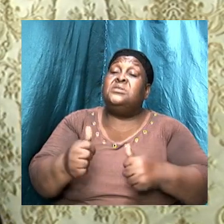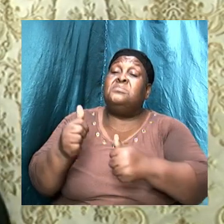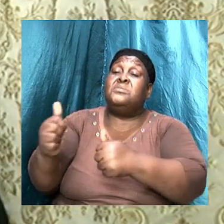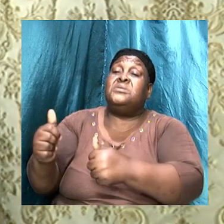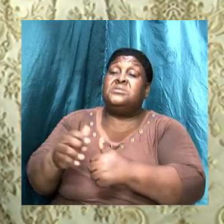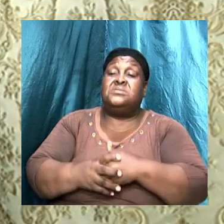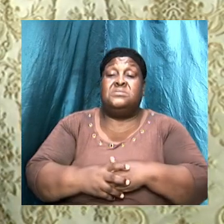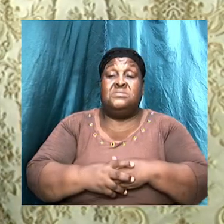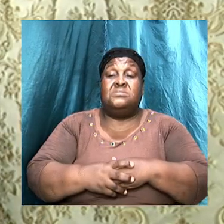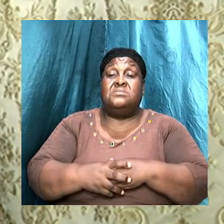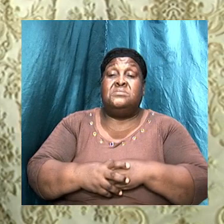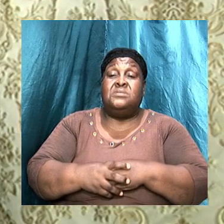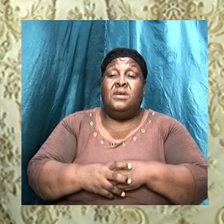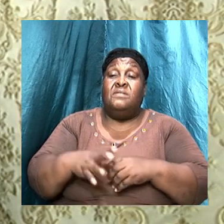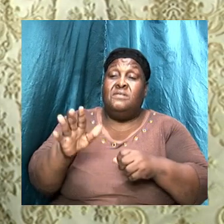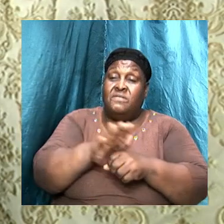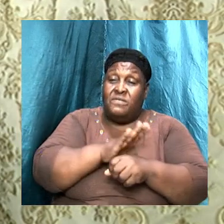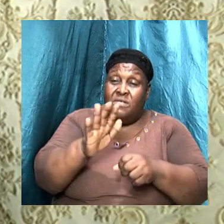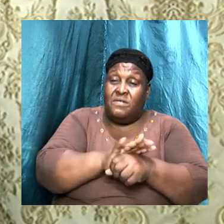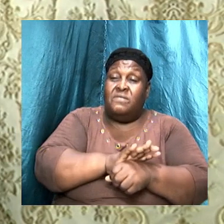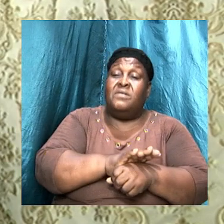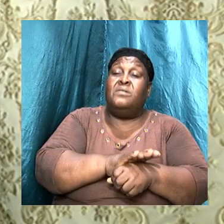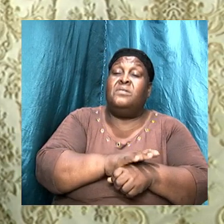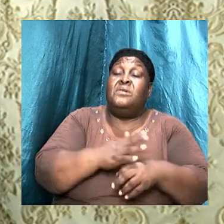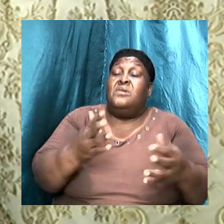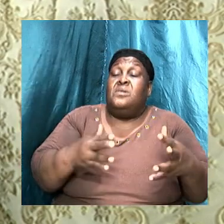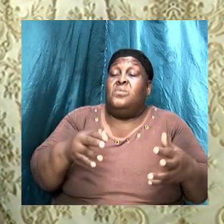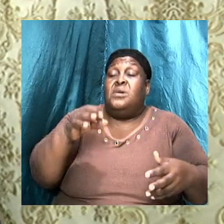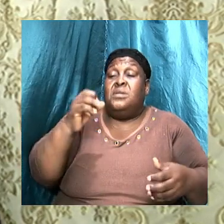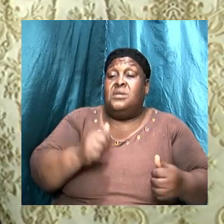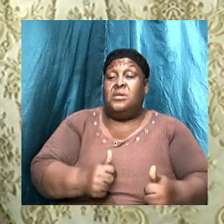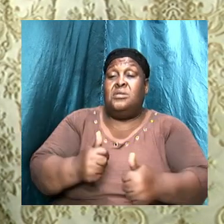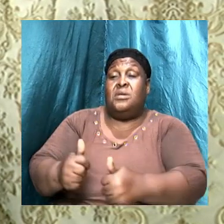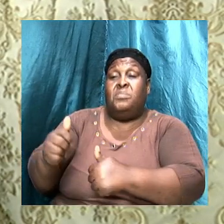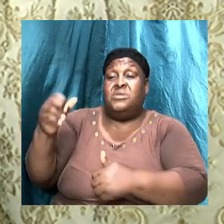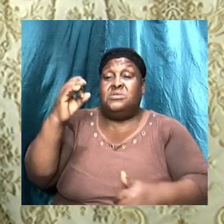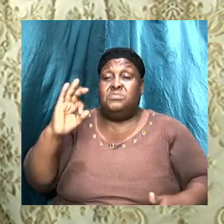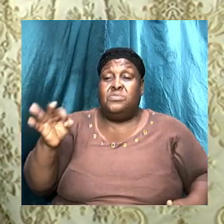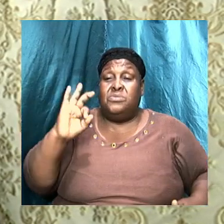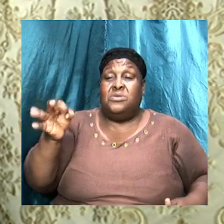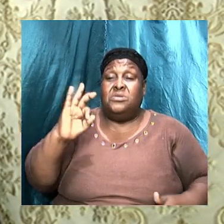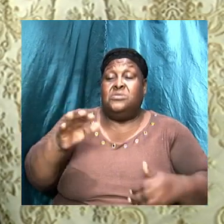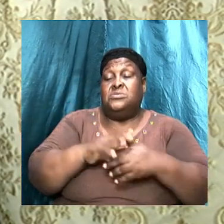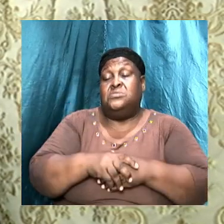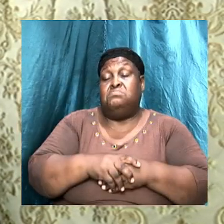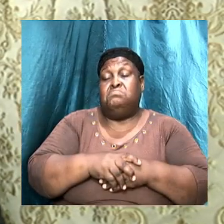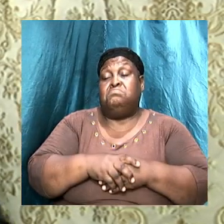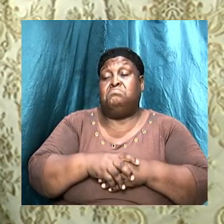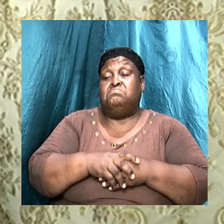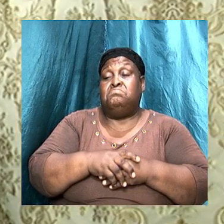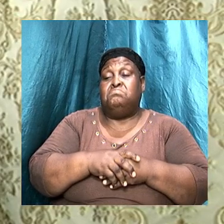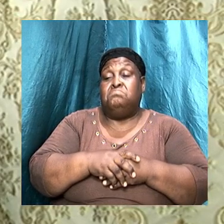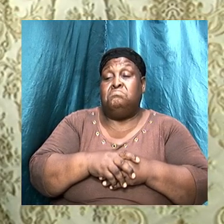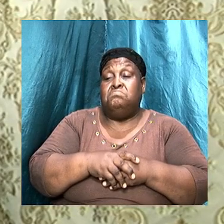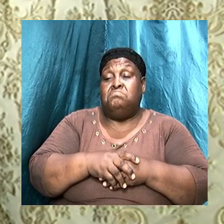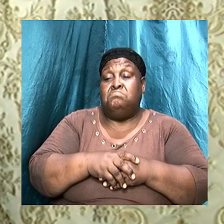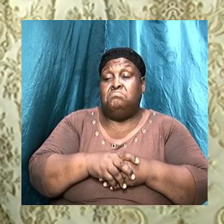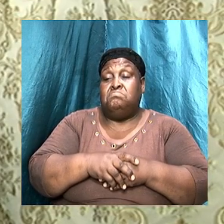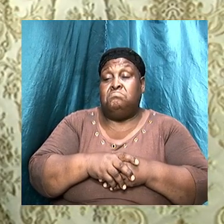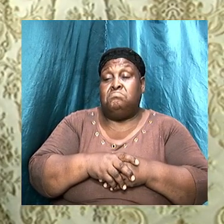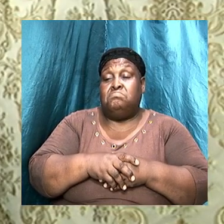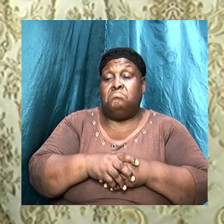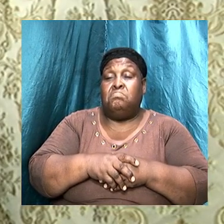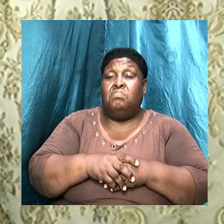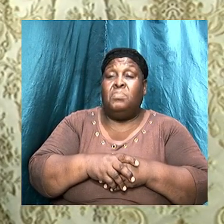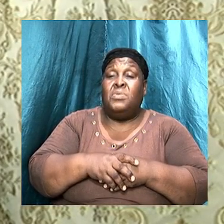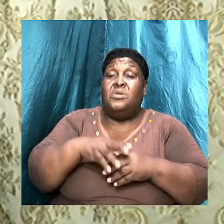what the apostles preached repent water baptism in Jesus name and the infilling of the Holy Spirit so